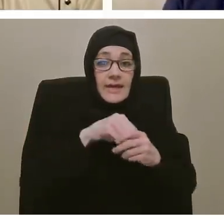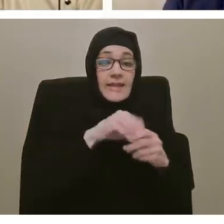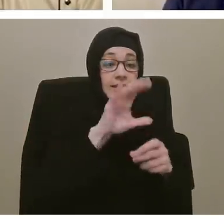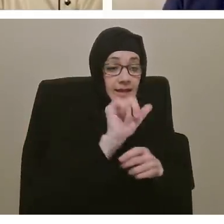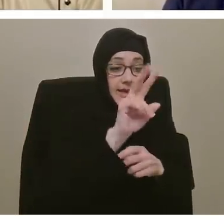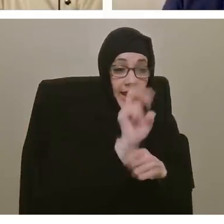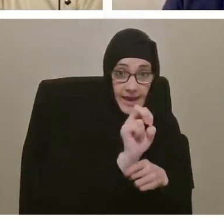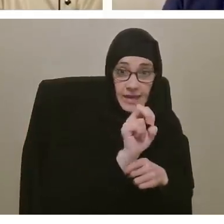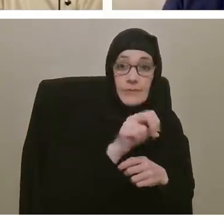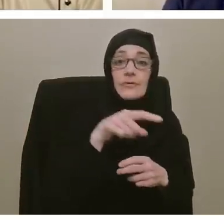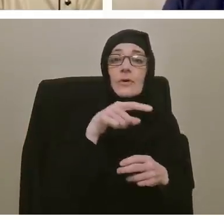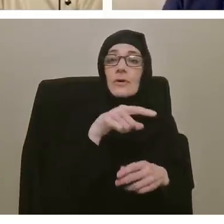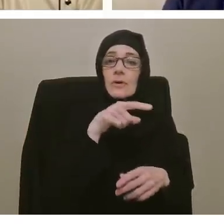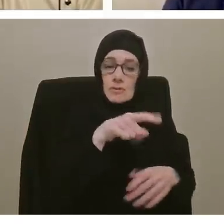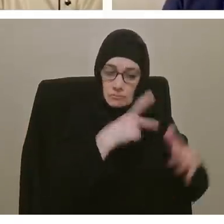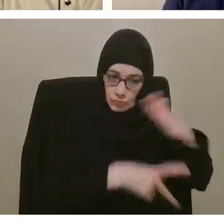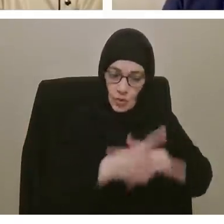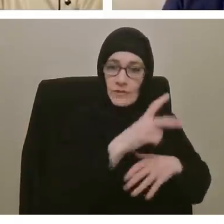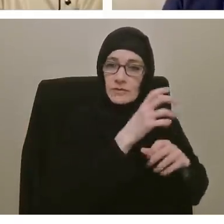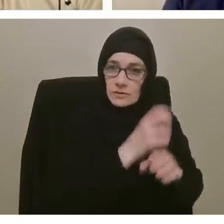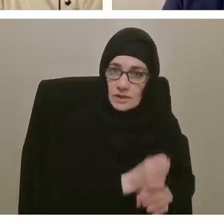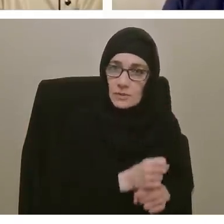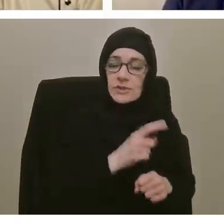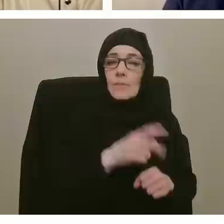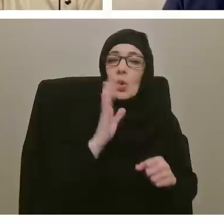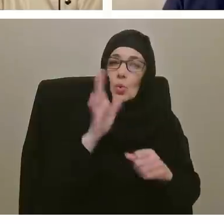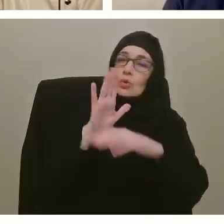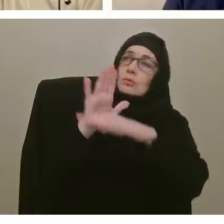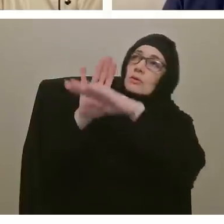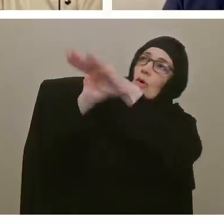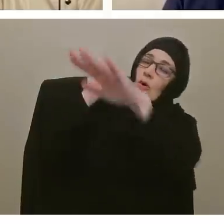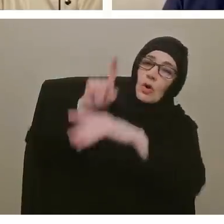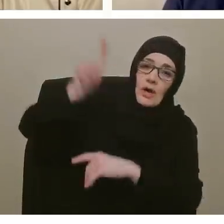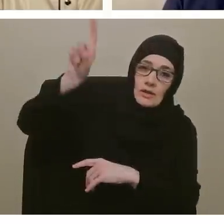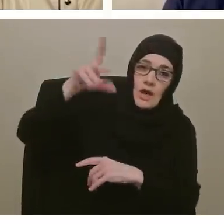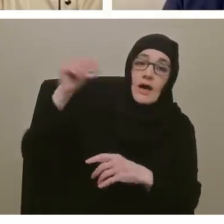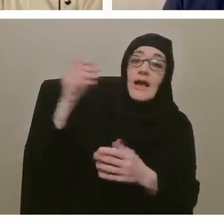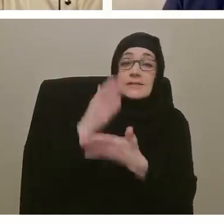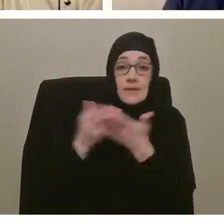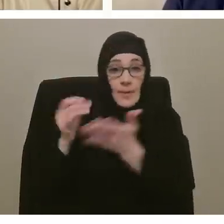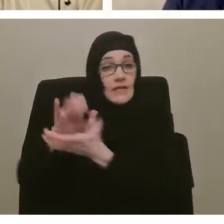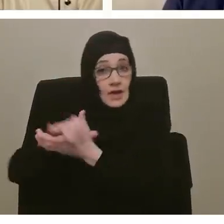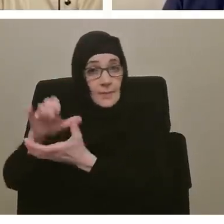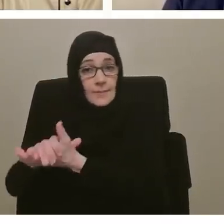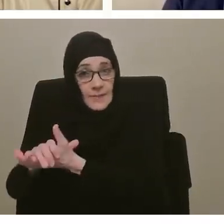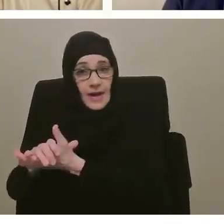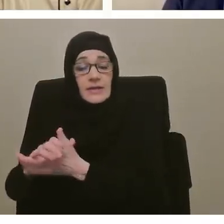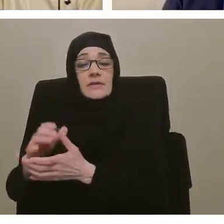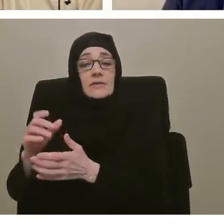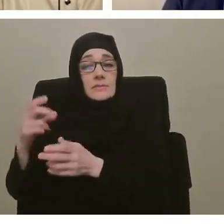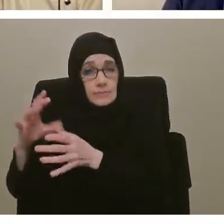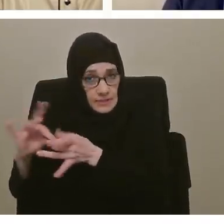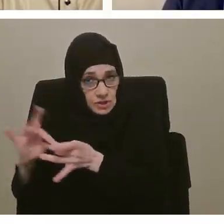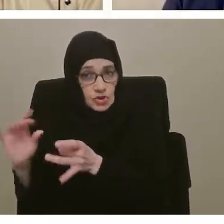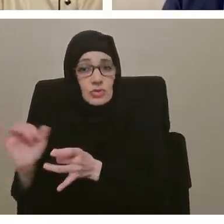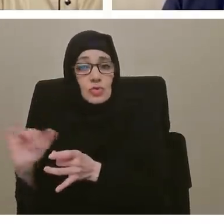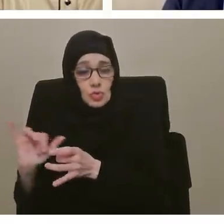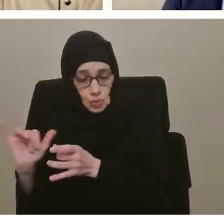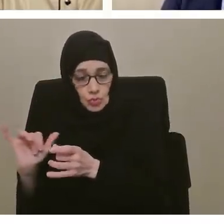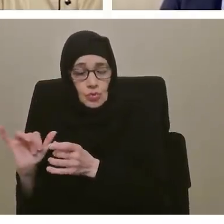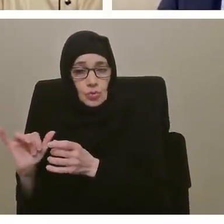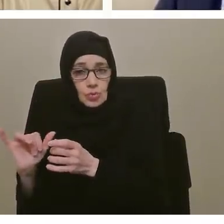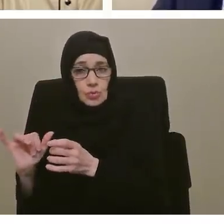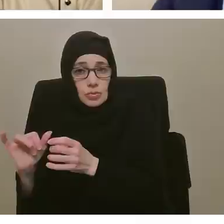subhanahu wa ta'ala alone. And even some of the companions, such as some scholars mentioned, Abu Dharr radiallahu anhu, and others. But Allah subhanahu wa ta'ala